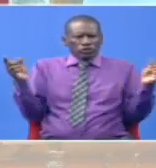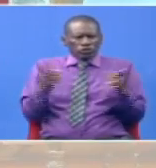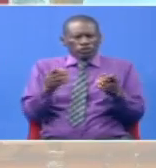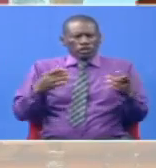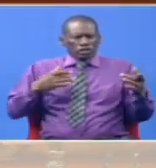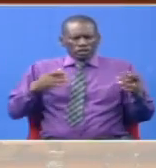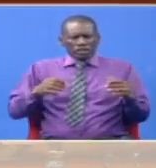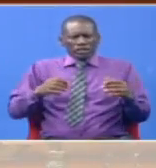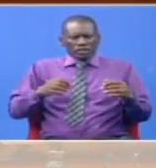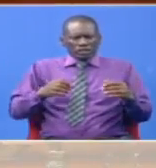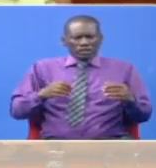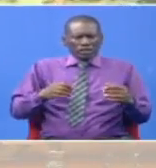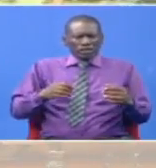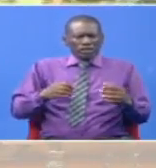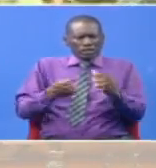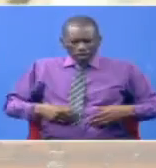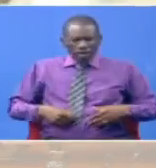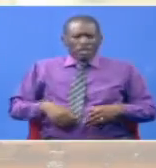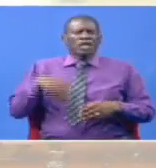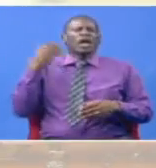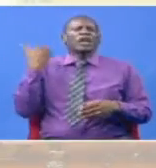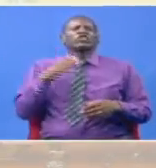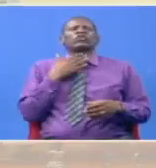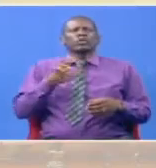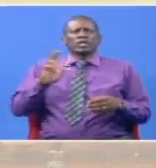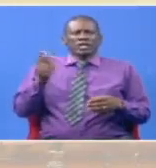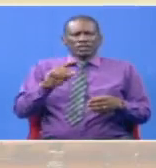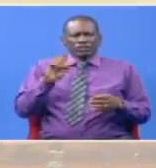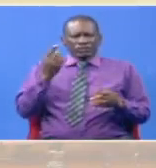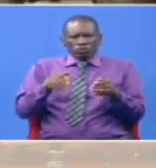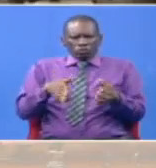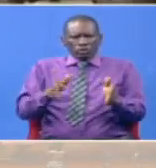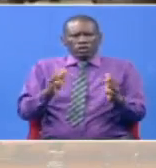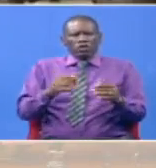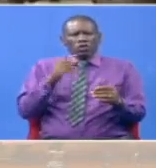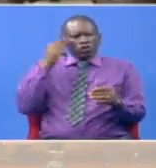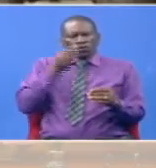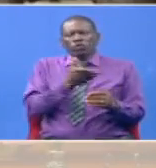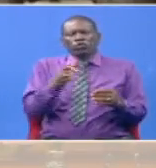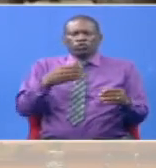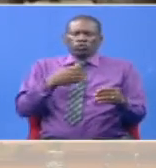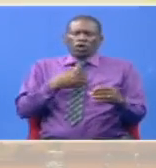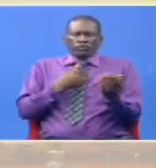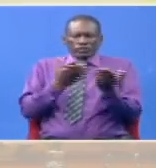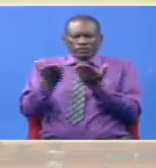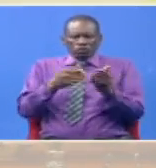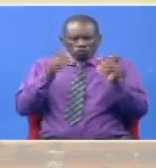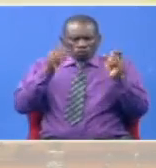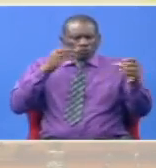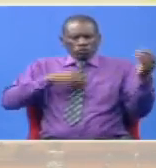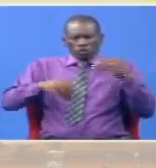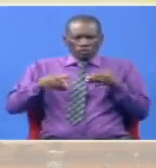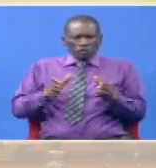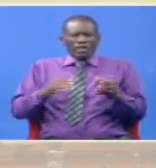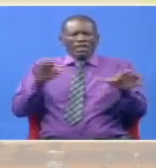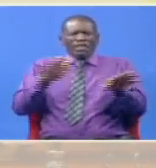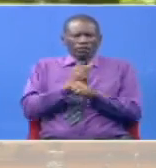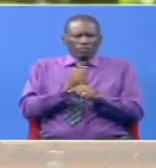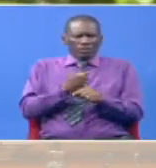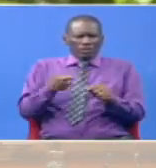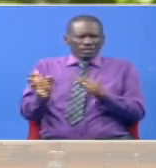concise submissions. Because of hunger. Kenya, kitu kwanza. Get services. You have to corrupt your way through. Kila kitu umetuma nchi